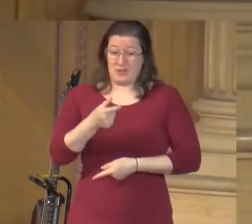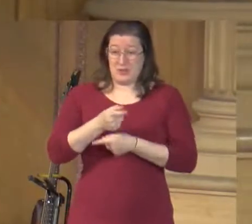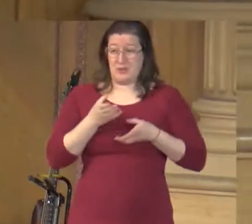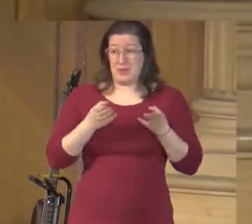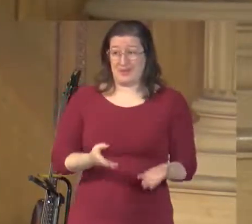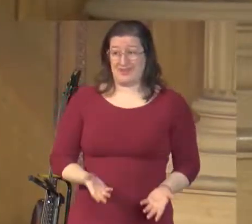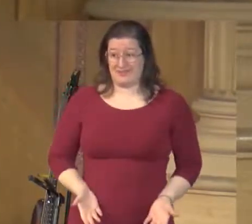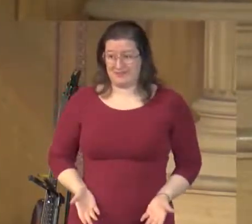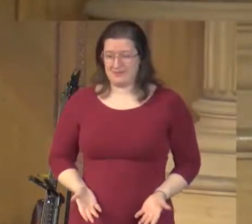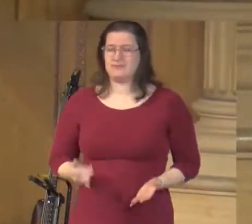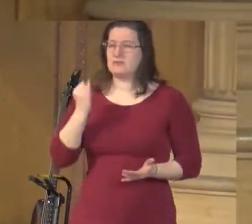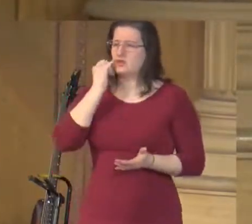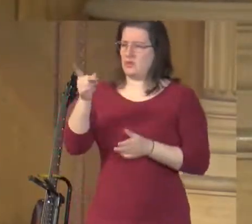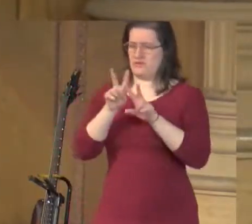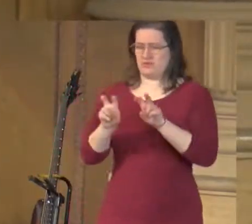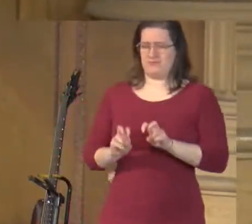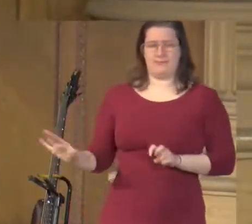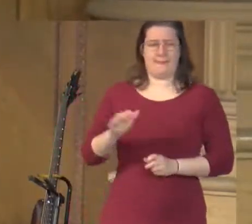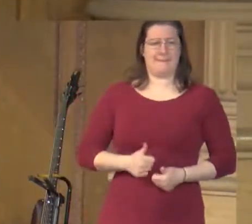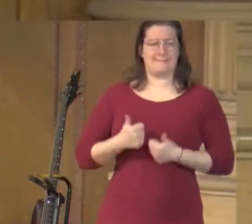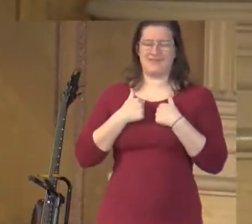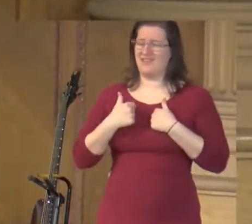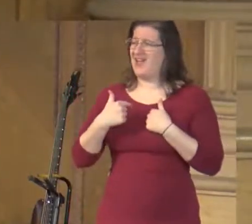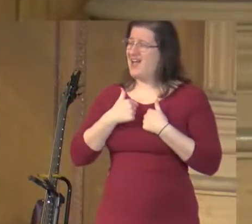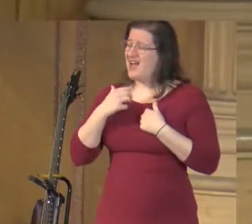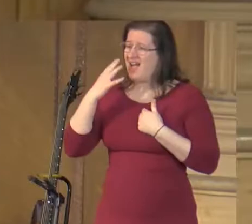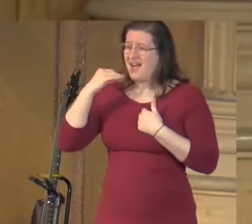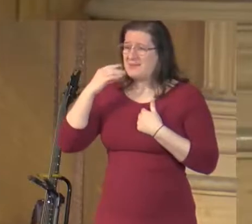And so if you look at your life and you say, I'm experiencing grief.